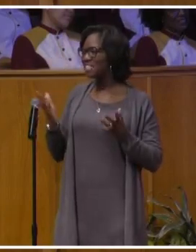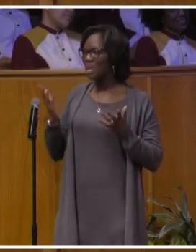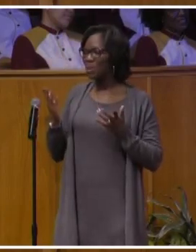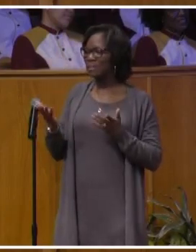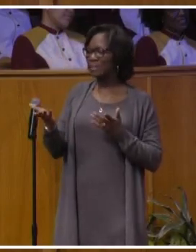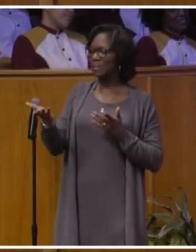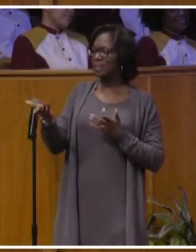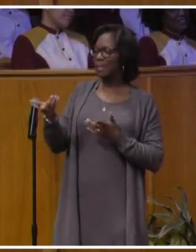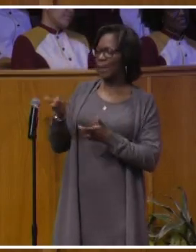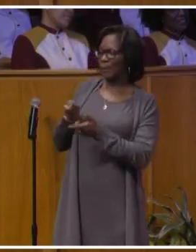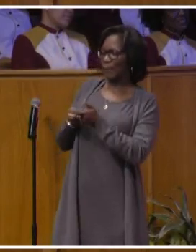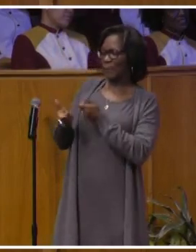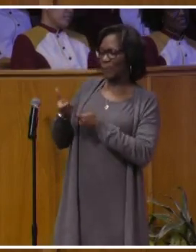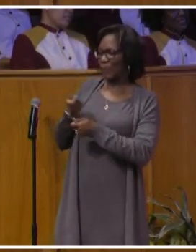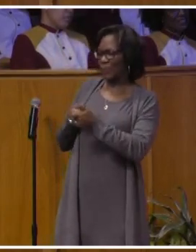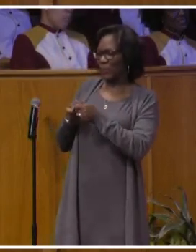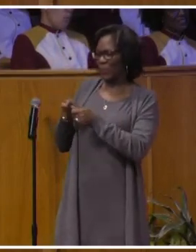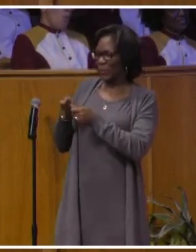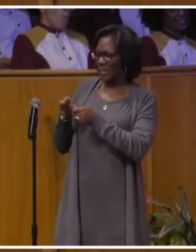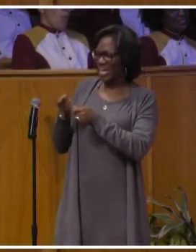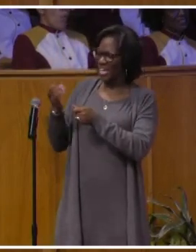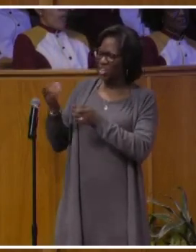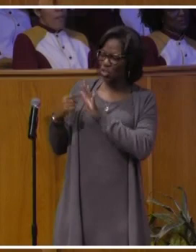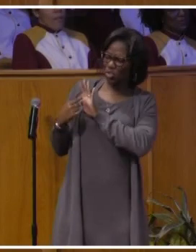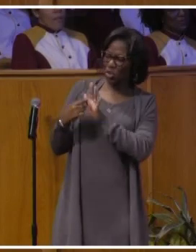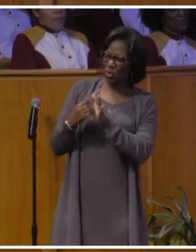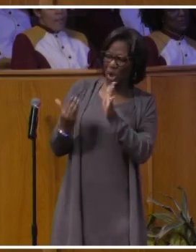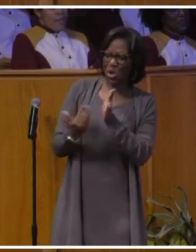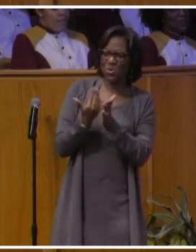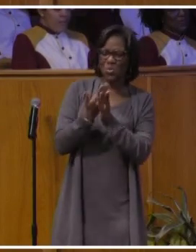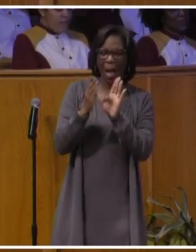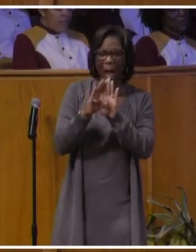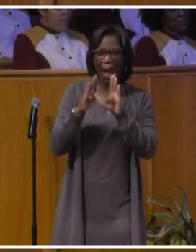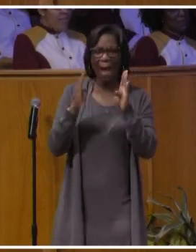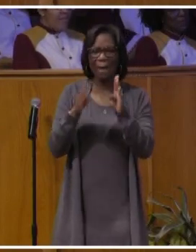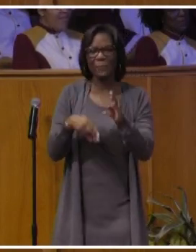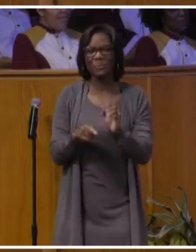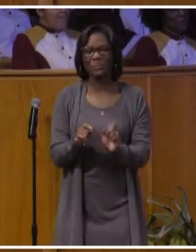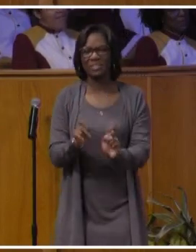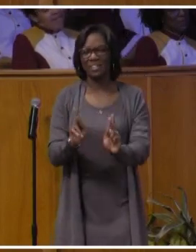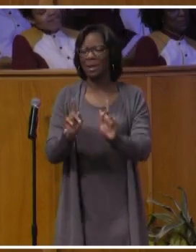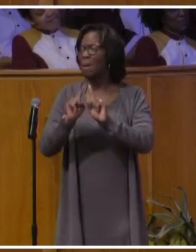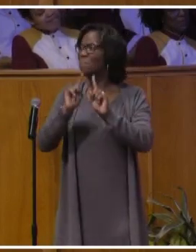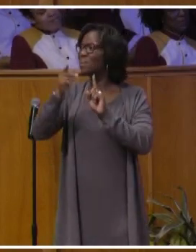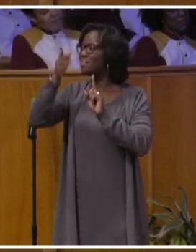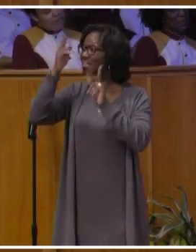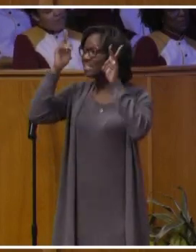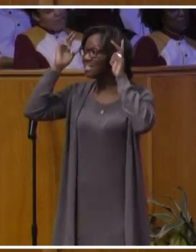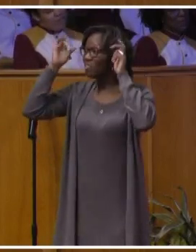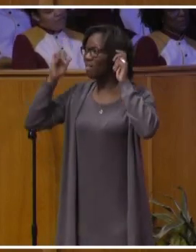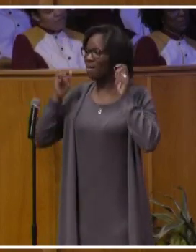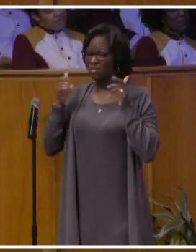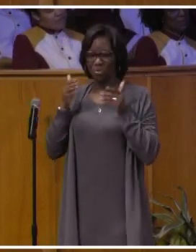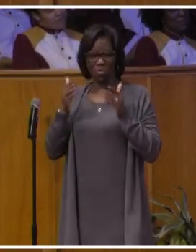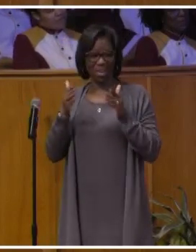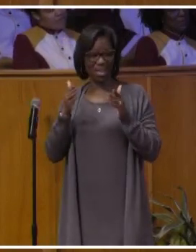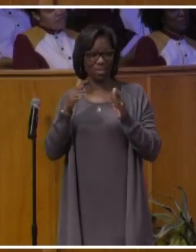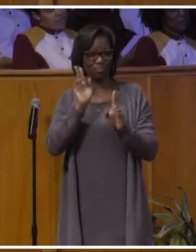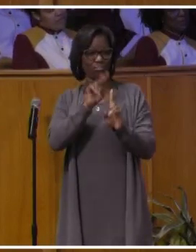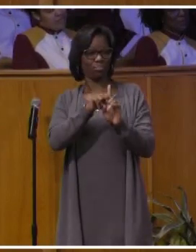you through a new door of opportunity, the devil has a way of assigning an